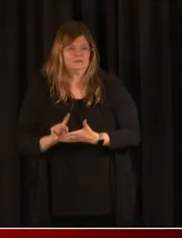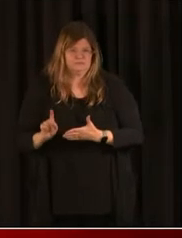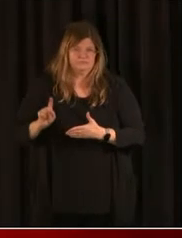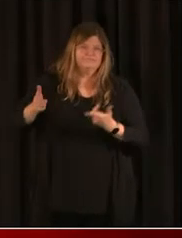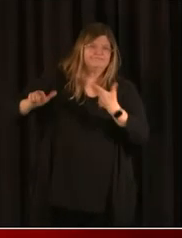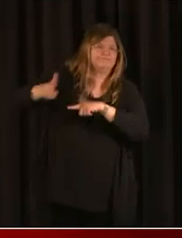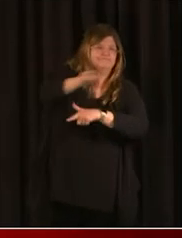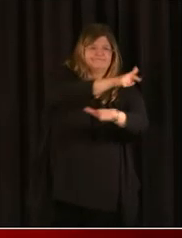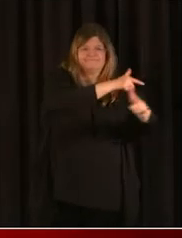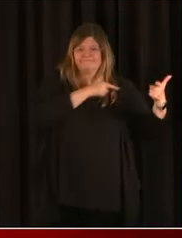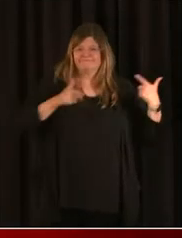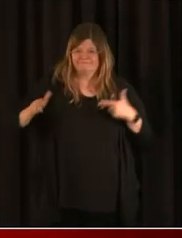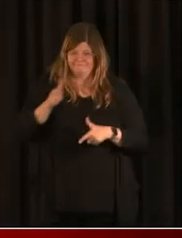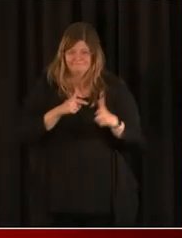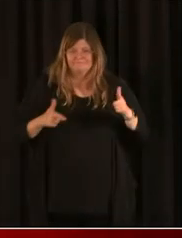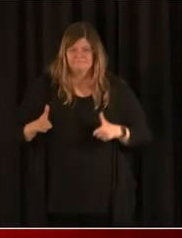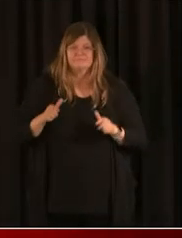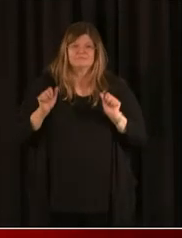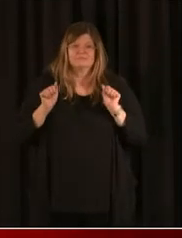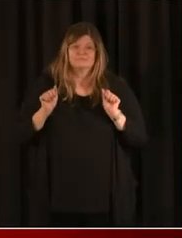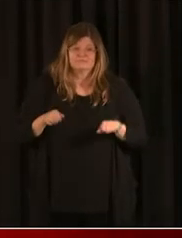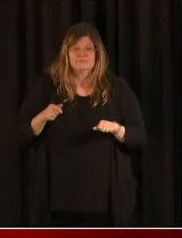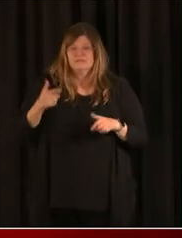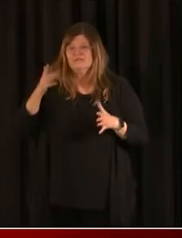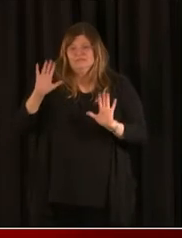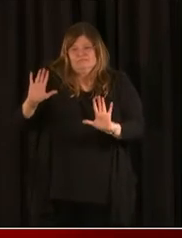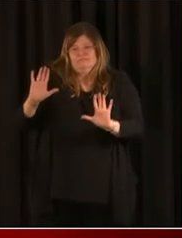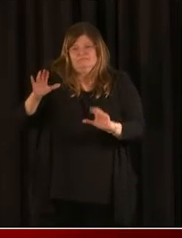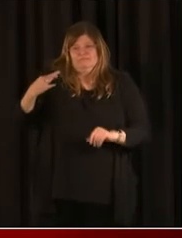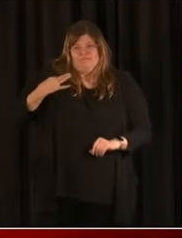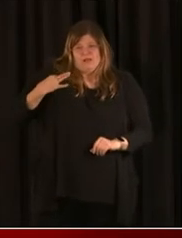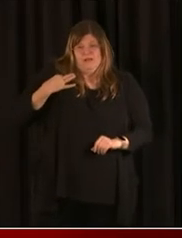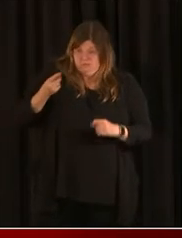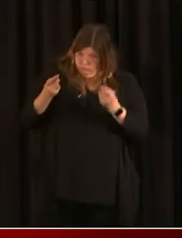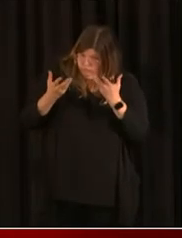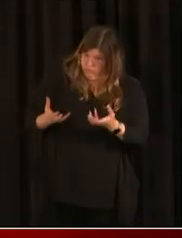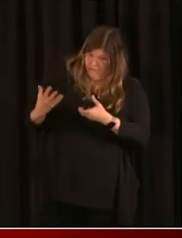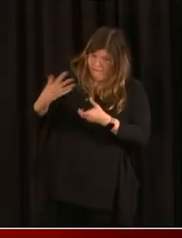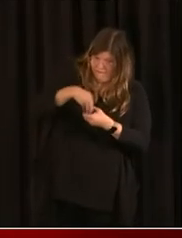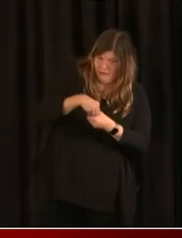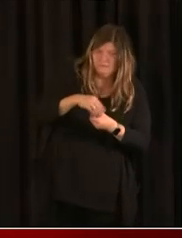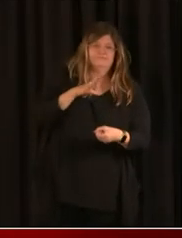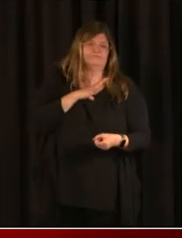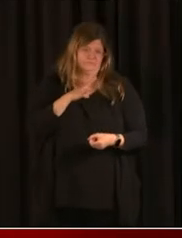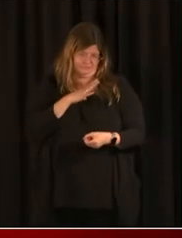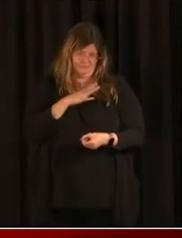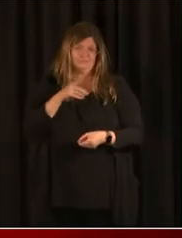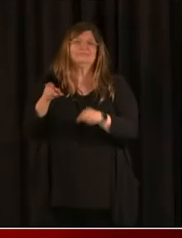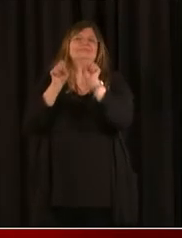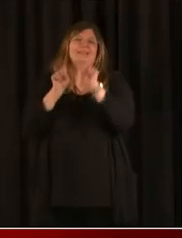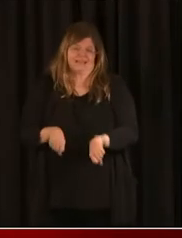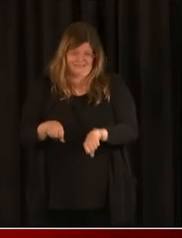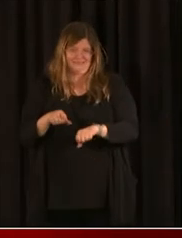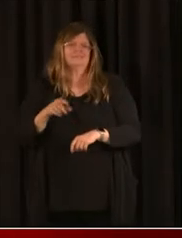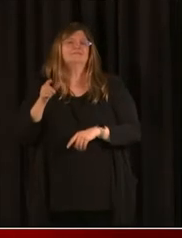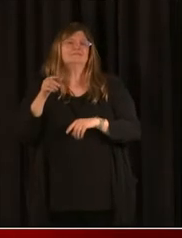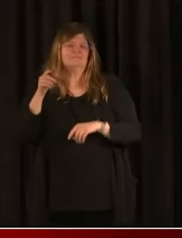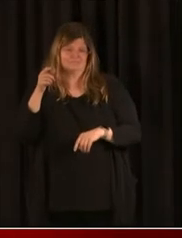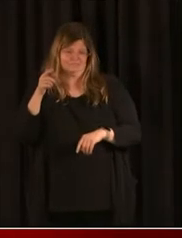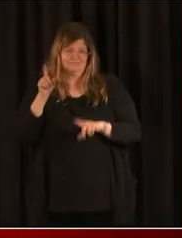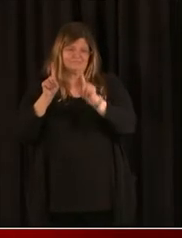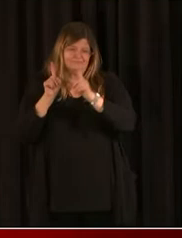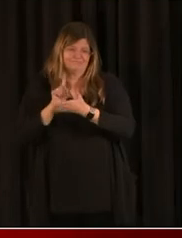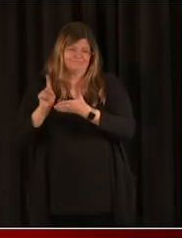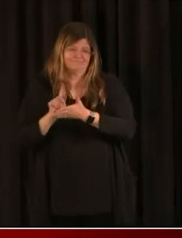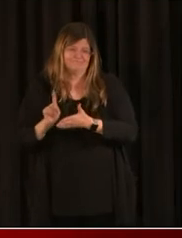rotation. And this is totally voluntary if staff members want to participate. For this program, when a positive test is